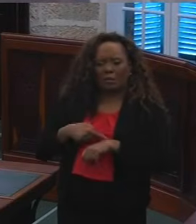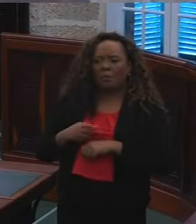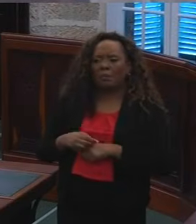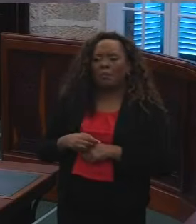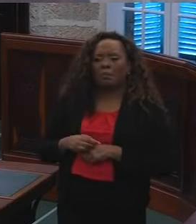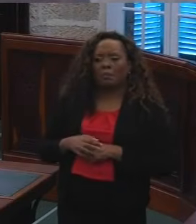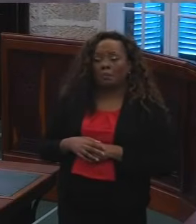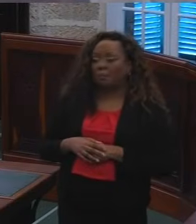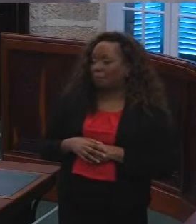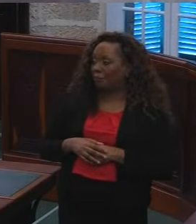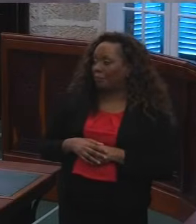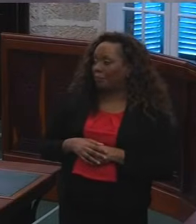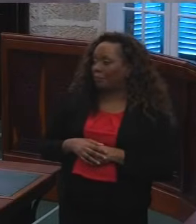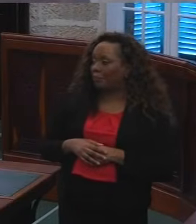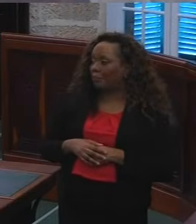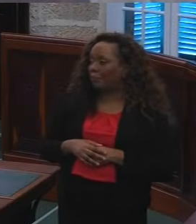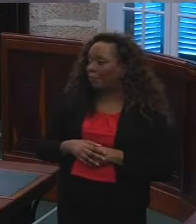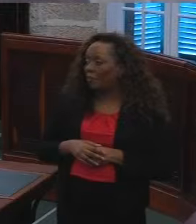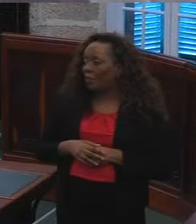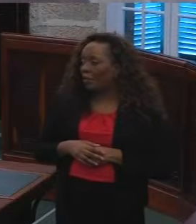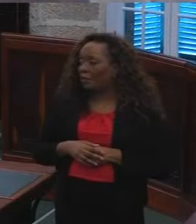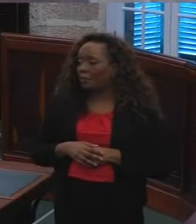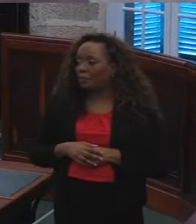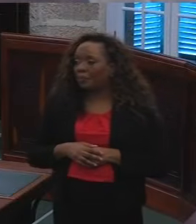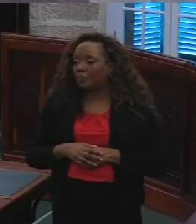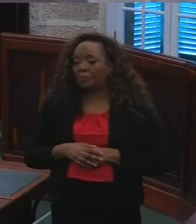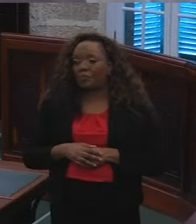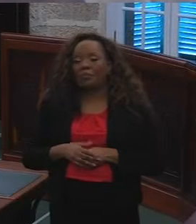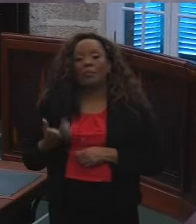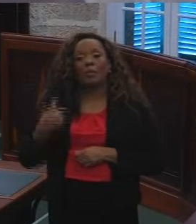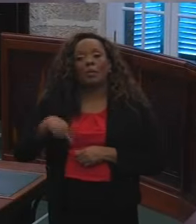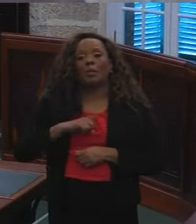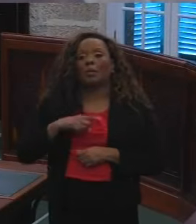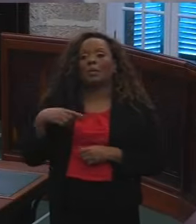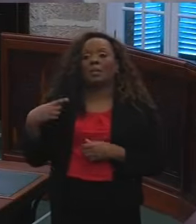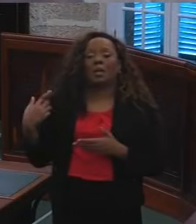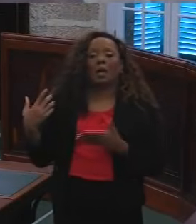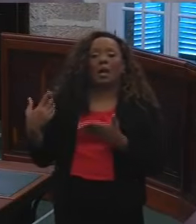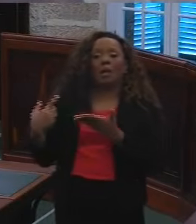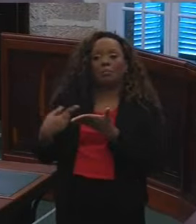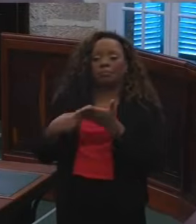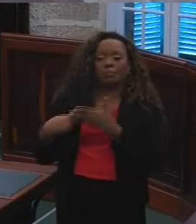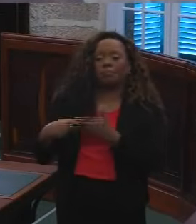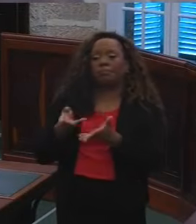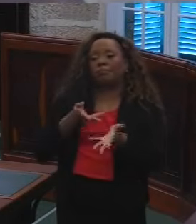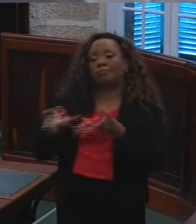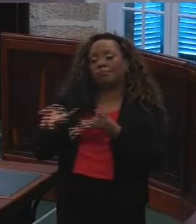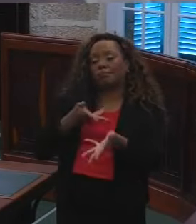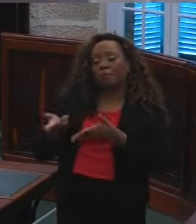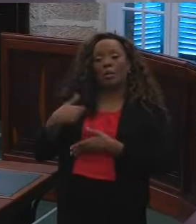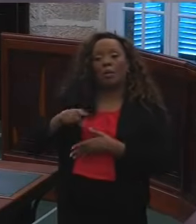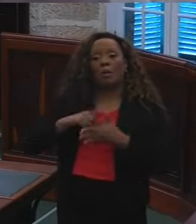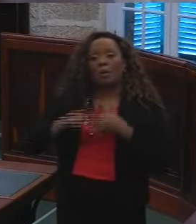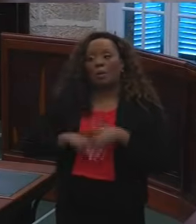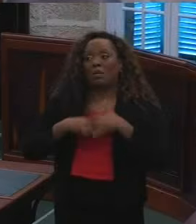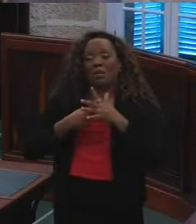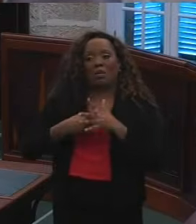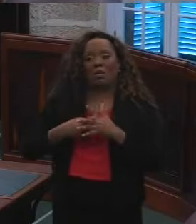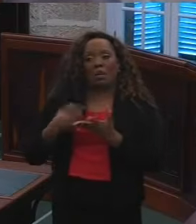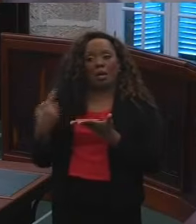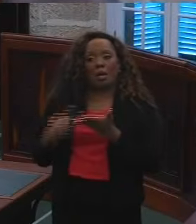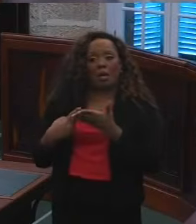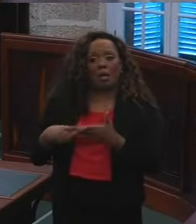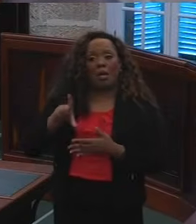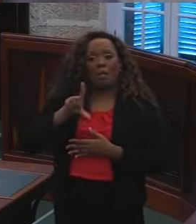National Conversation on Aging and Elderly Affairs, the narrative started in 2020. And